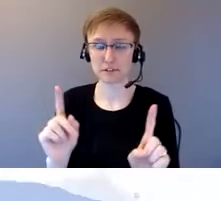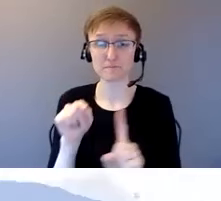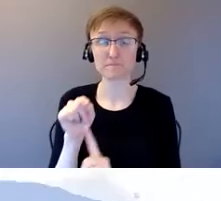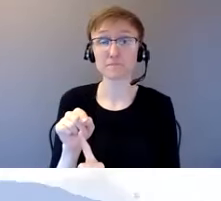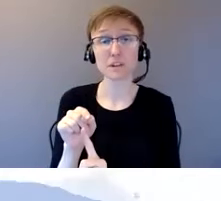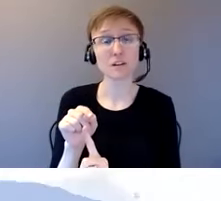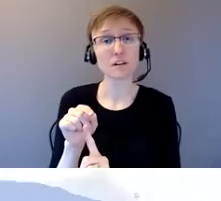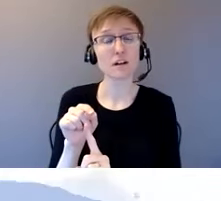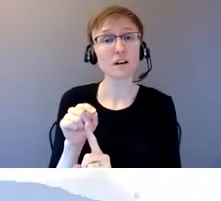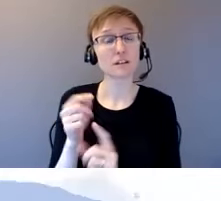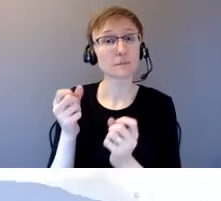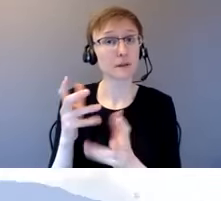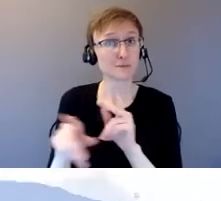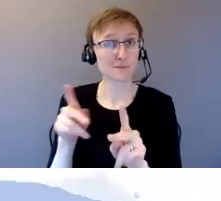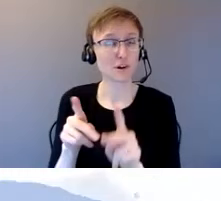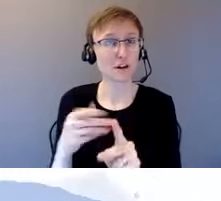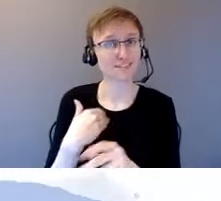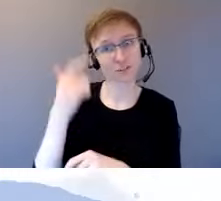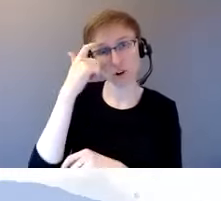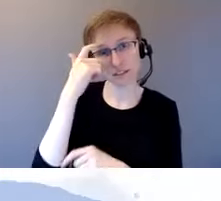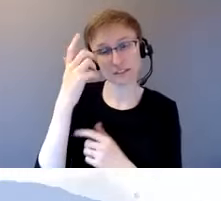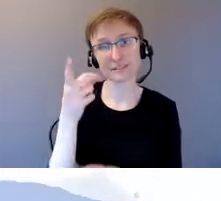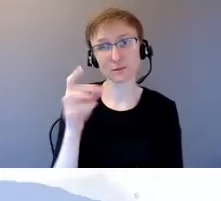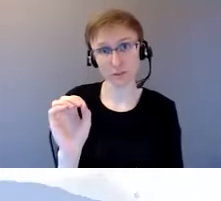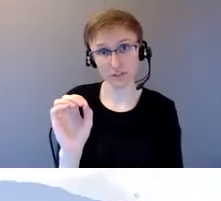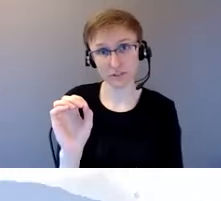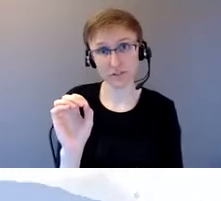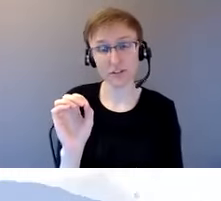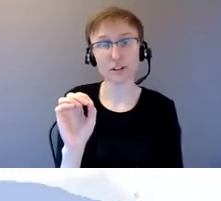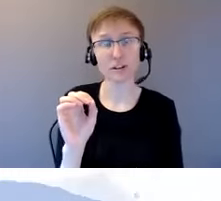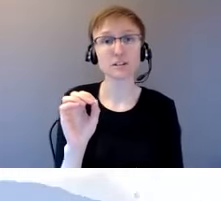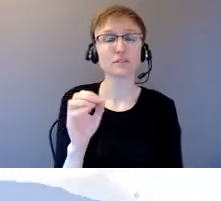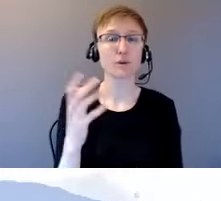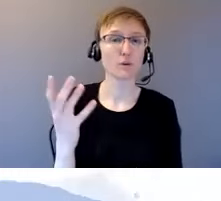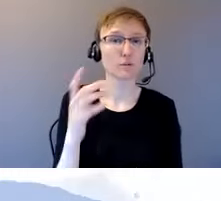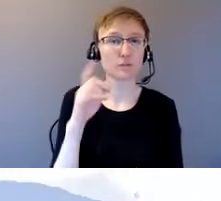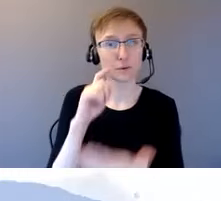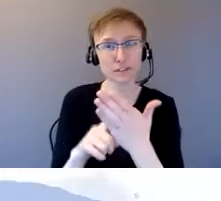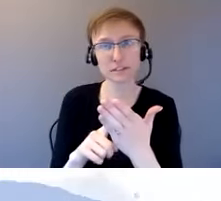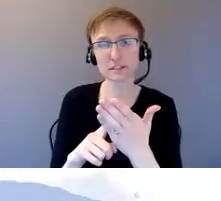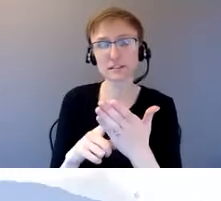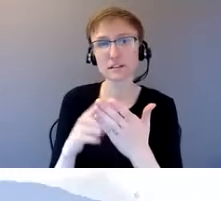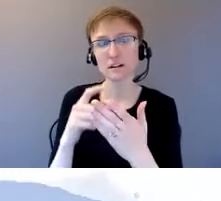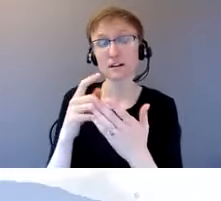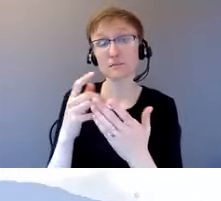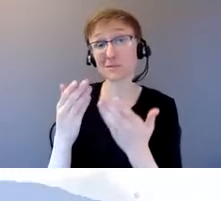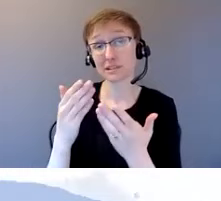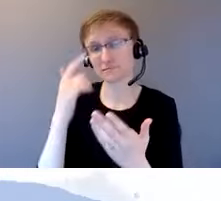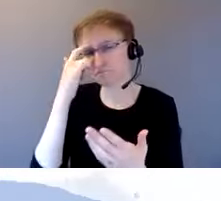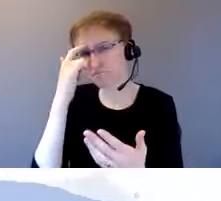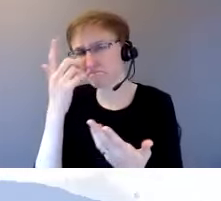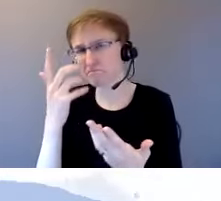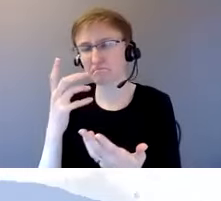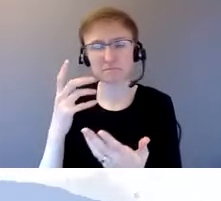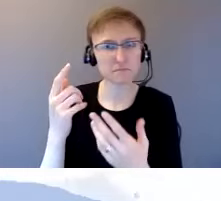with cognitive disorders, ranging from cognitive symptoms to dementia of